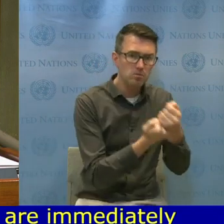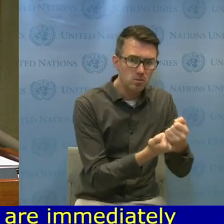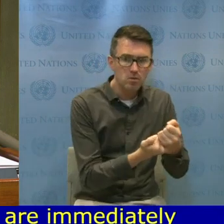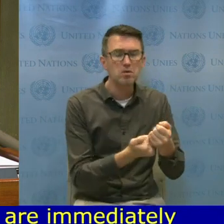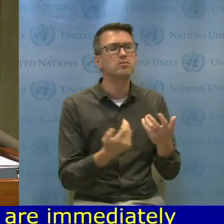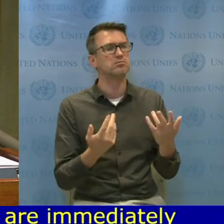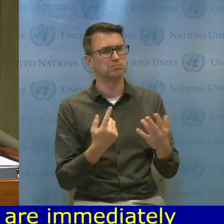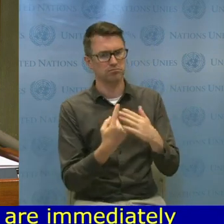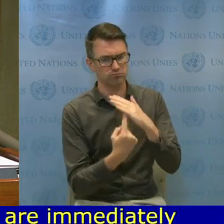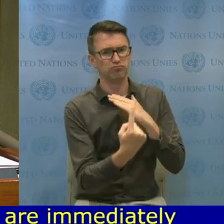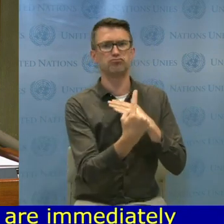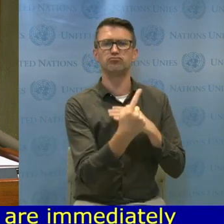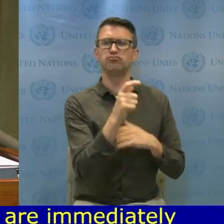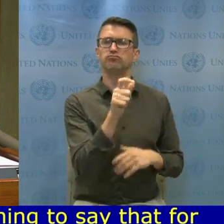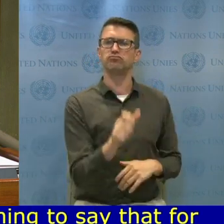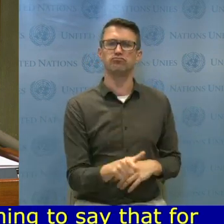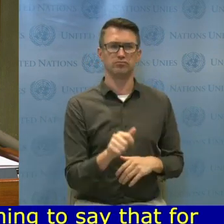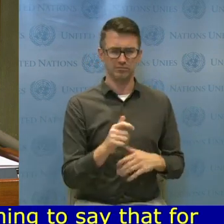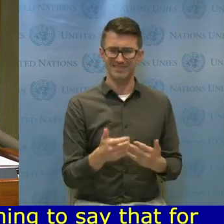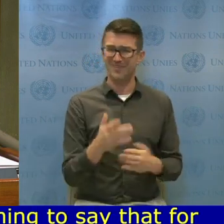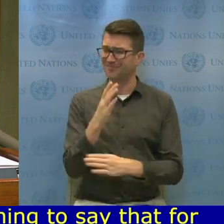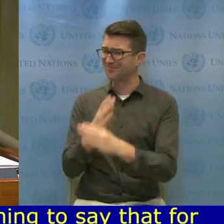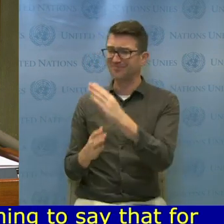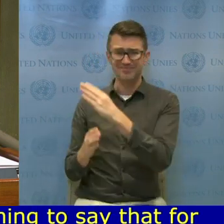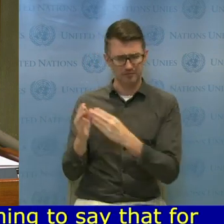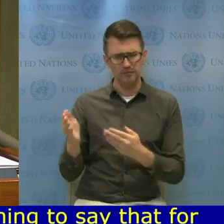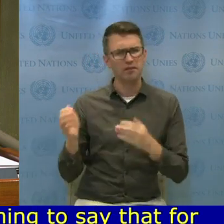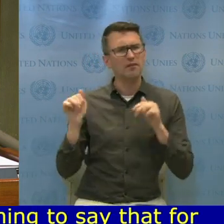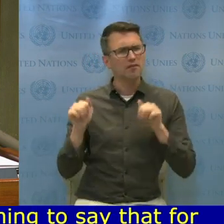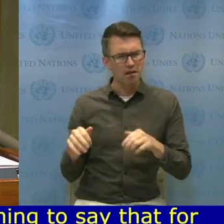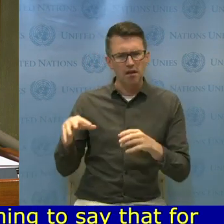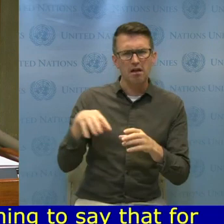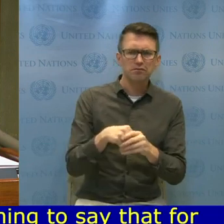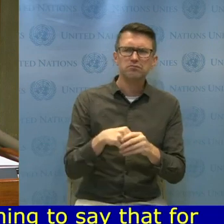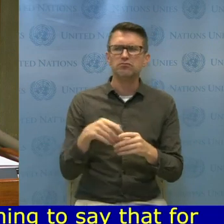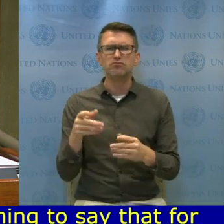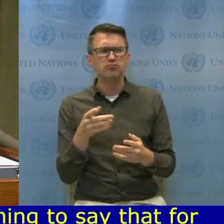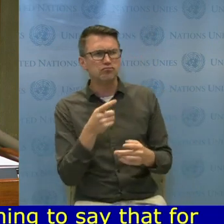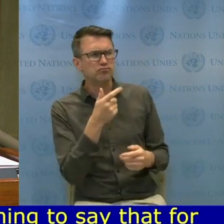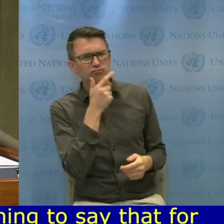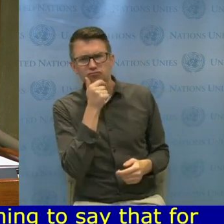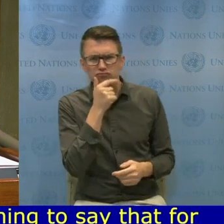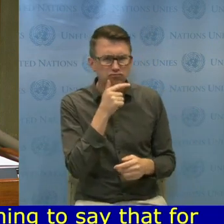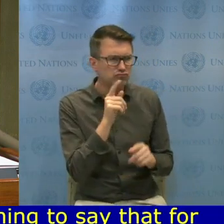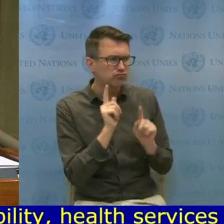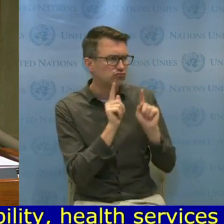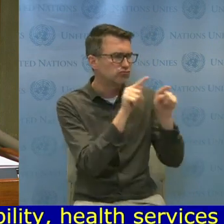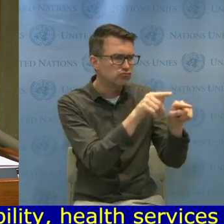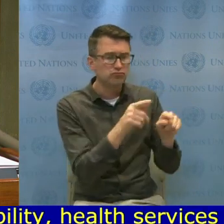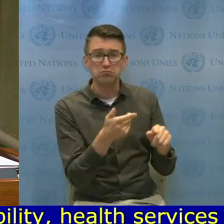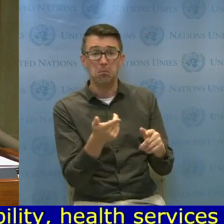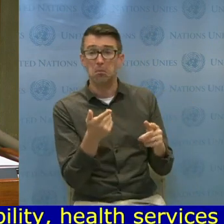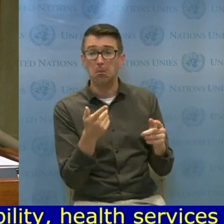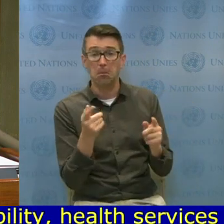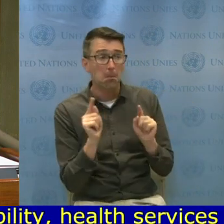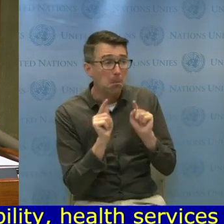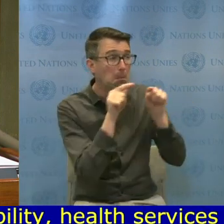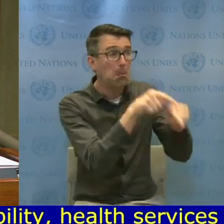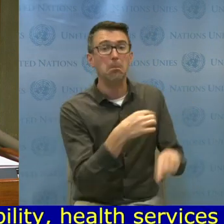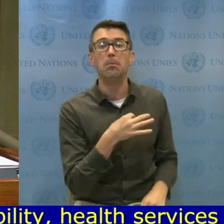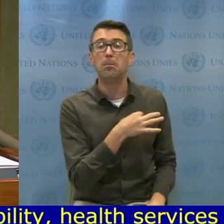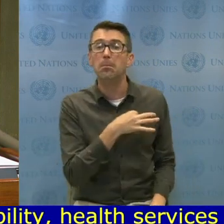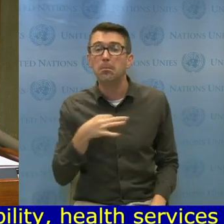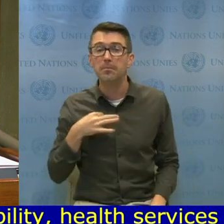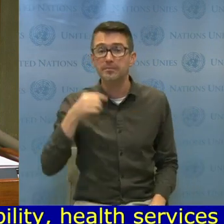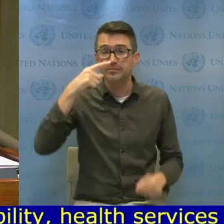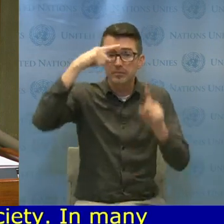society. In many countries in Asia, health services for persons with psychosocial disability are often provided